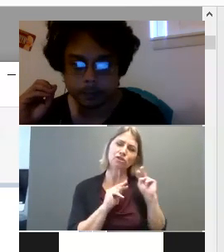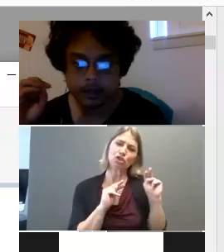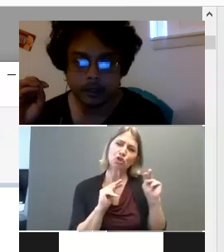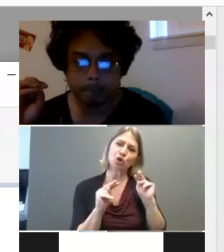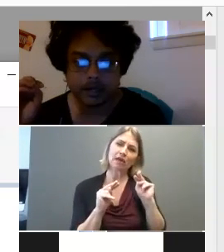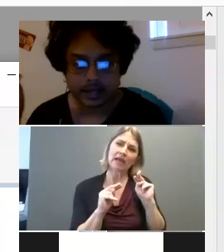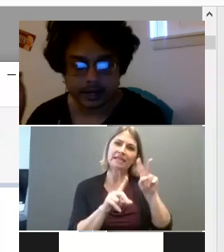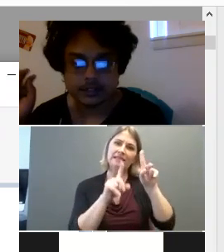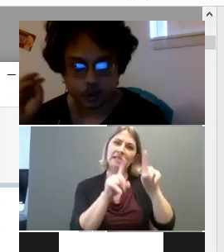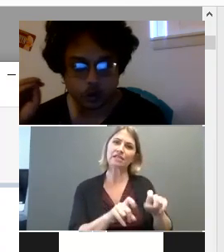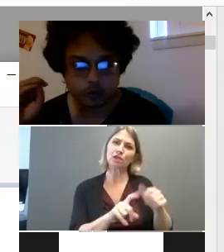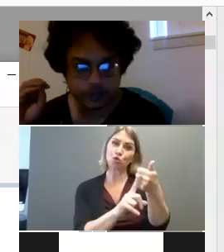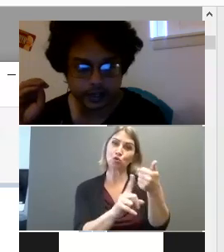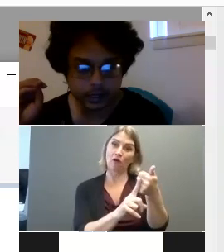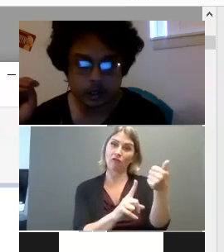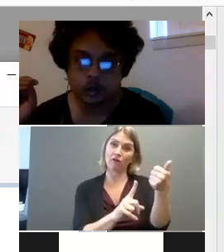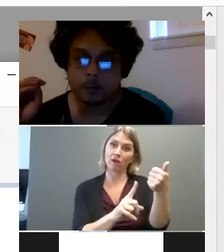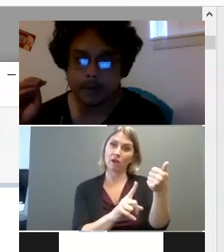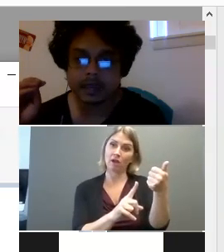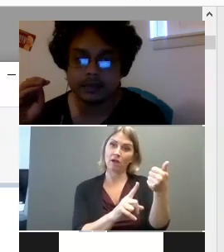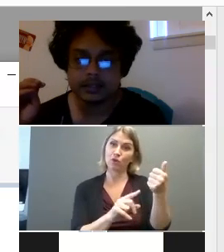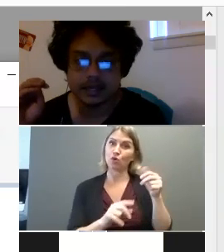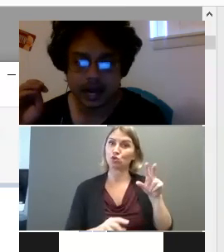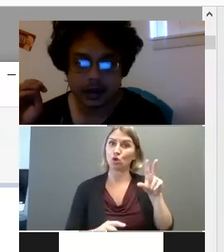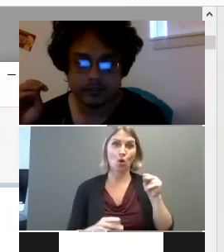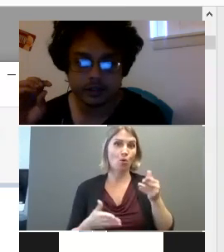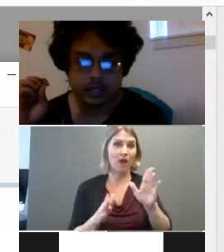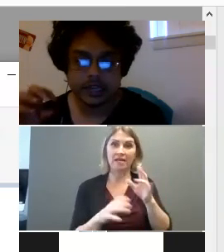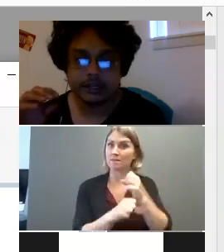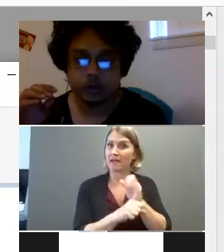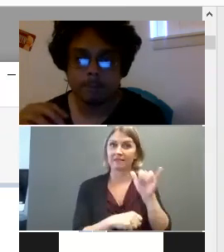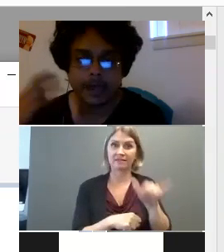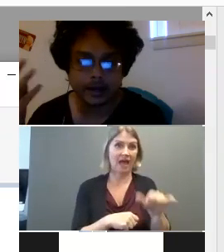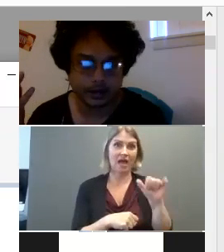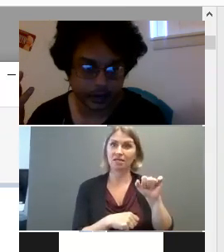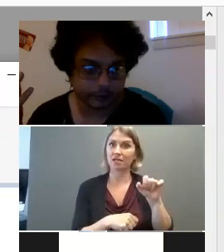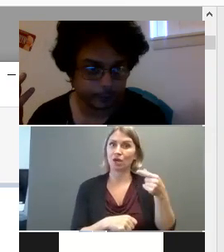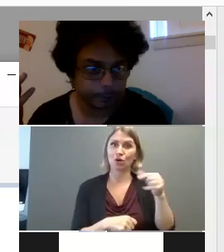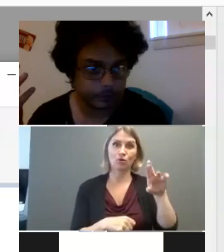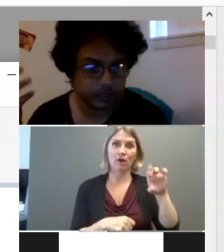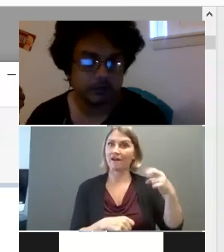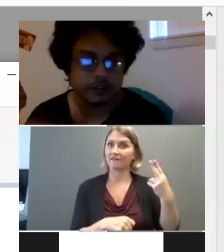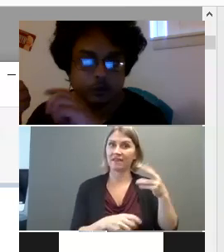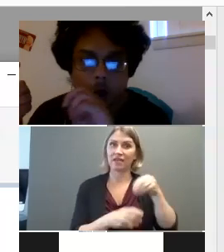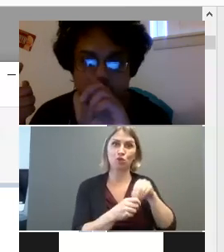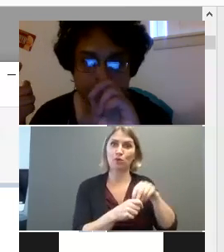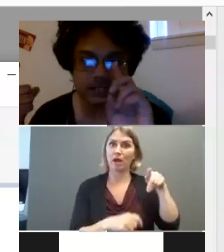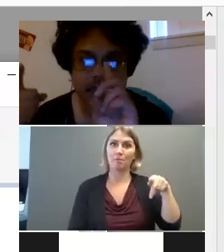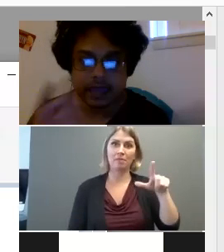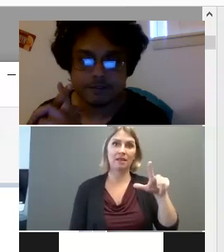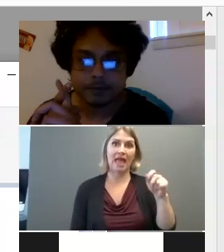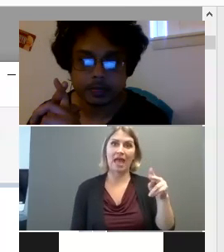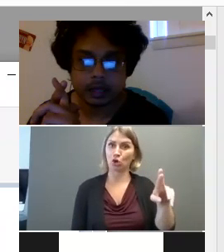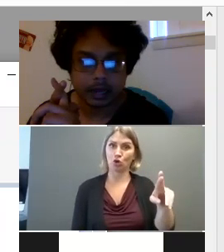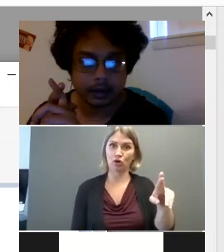your own. But there is no way to make this graph into a planar graph. We would